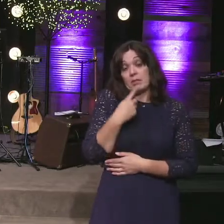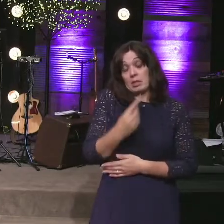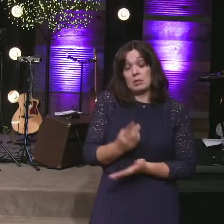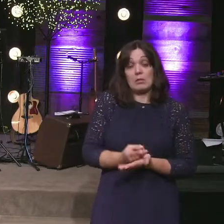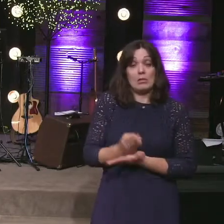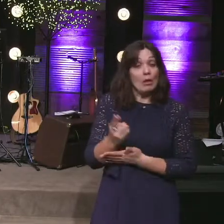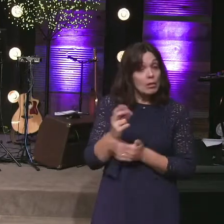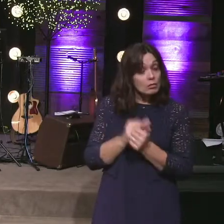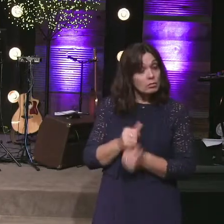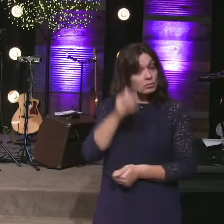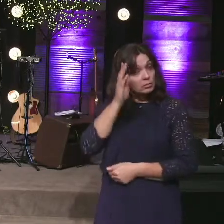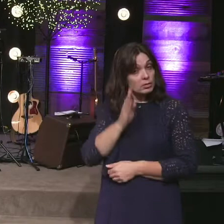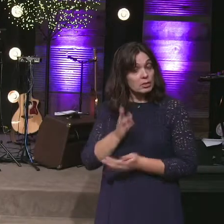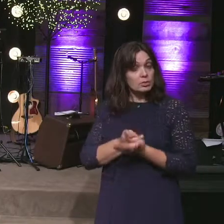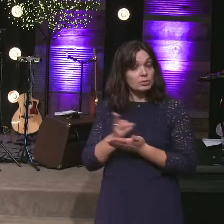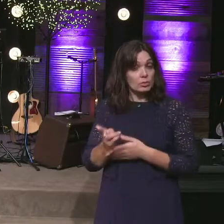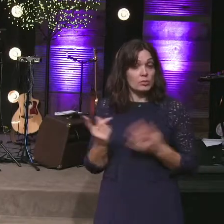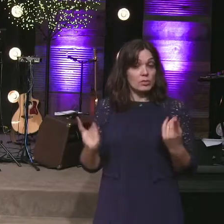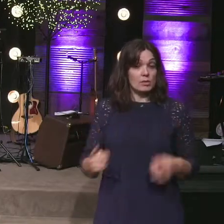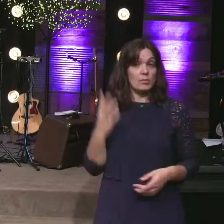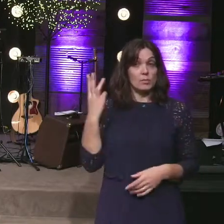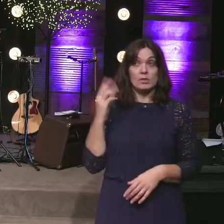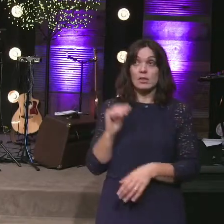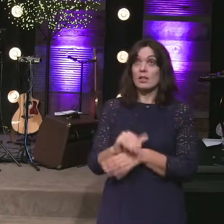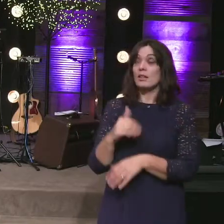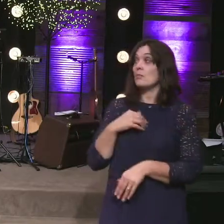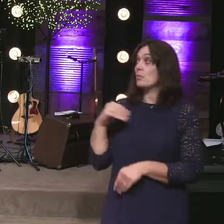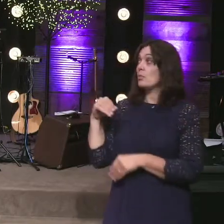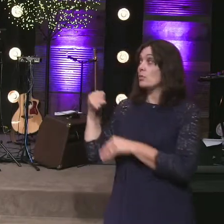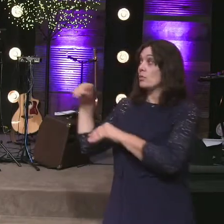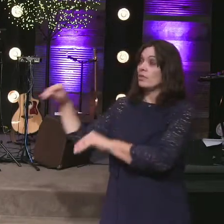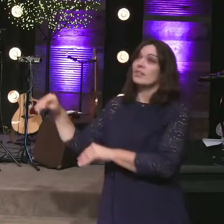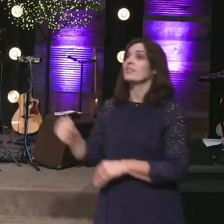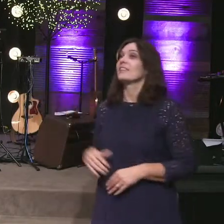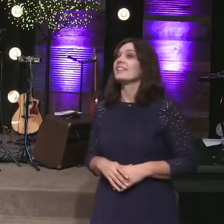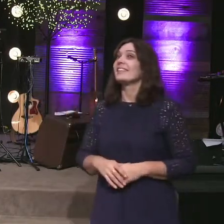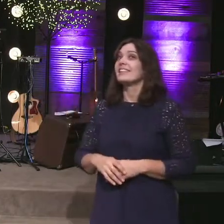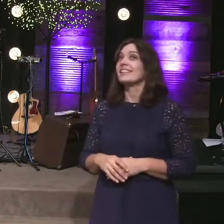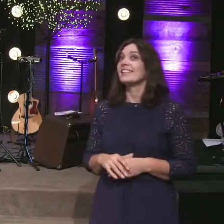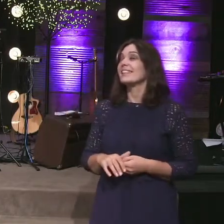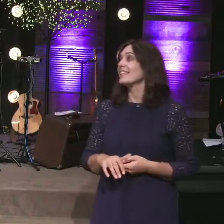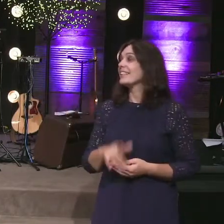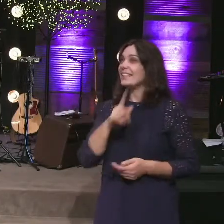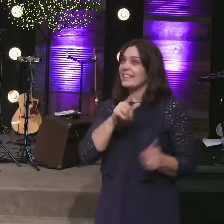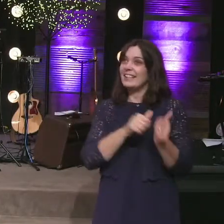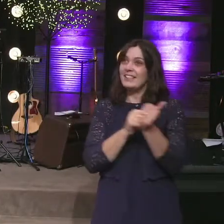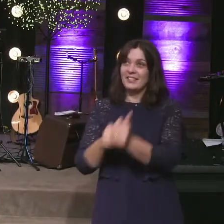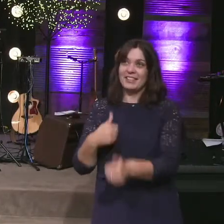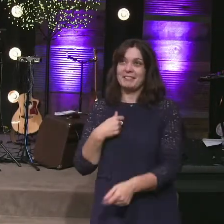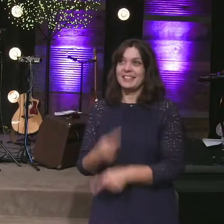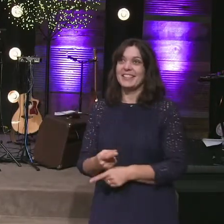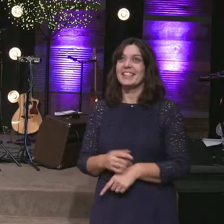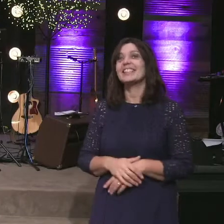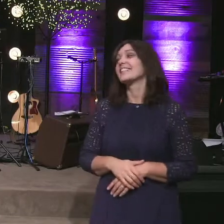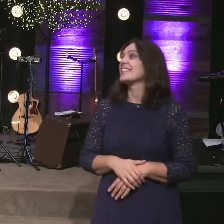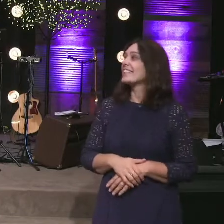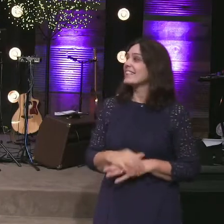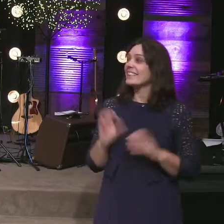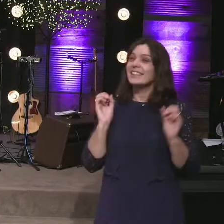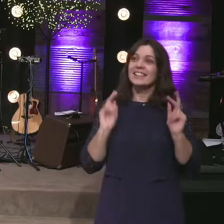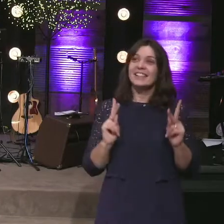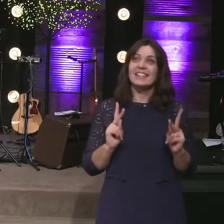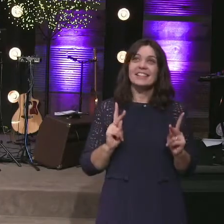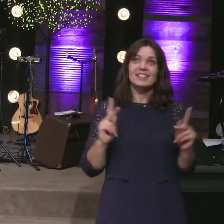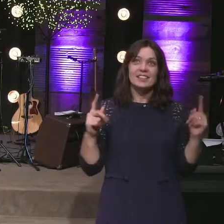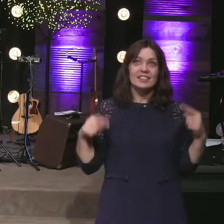This is what happened on Wednesday night. I'm going over here. You can follow me, right? Okay, so y'all